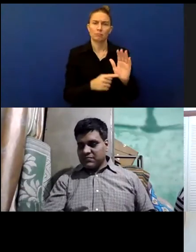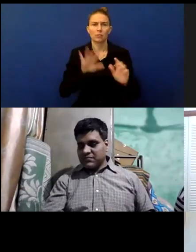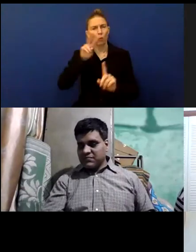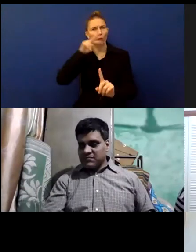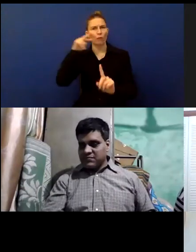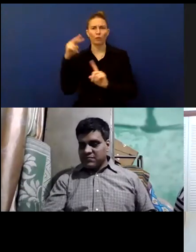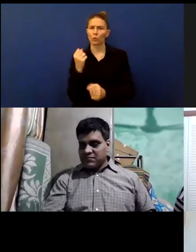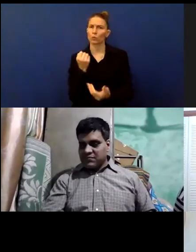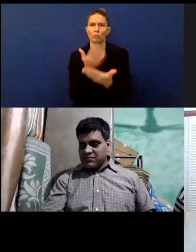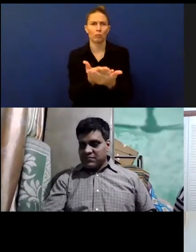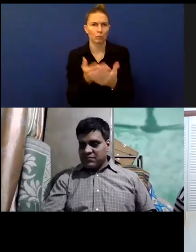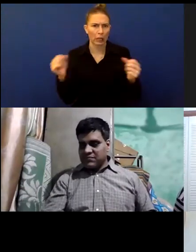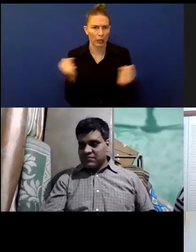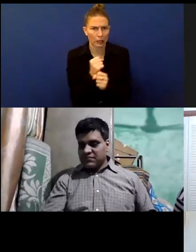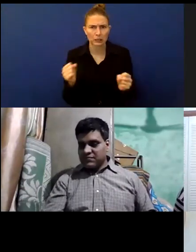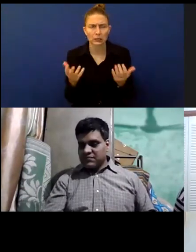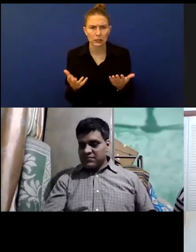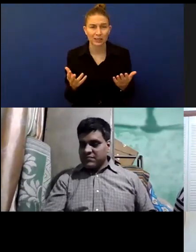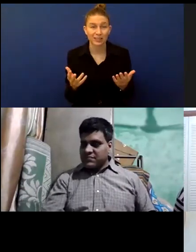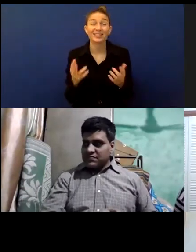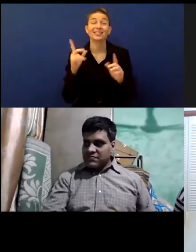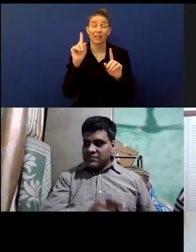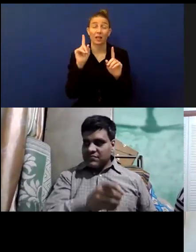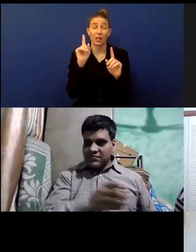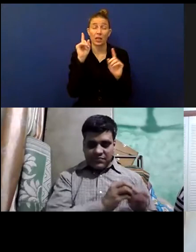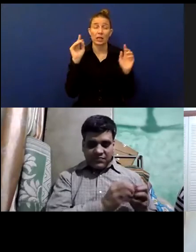this limitation wasn't the situation.